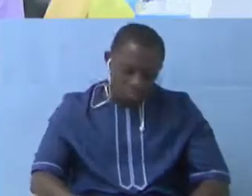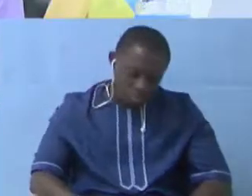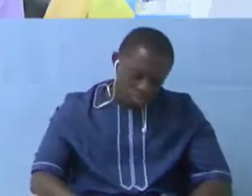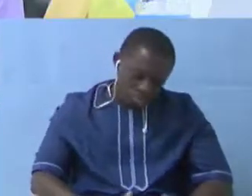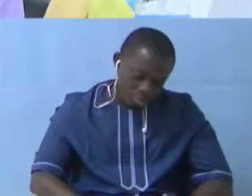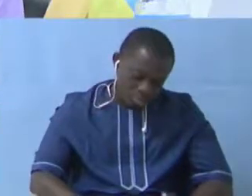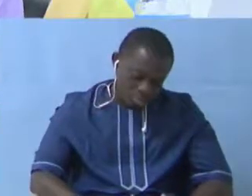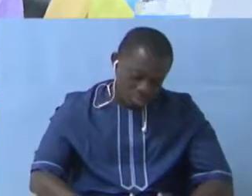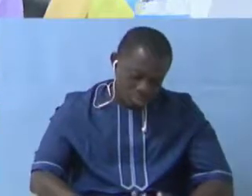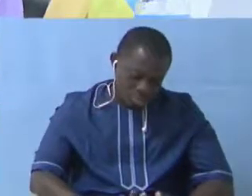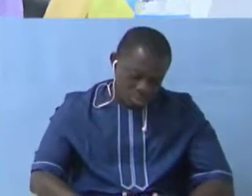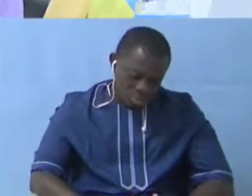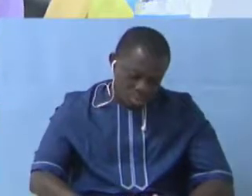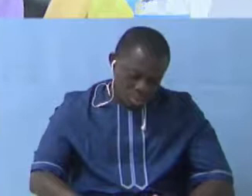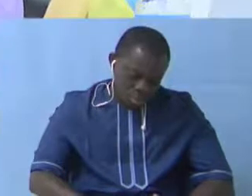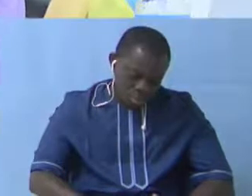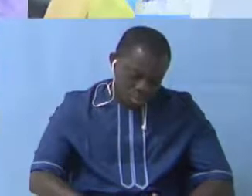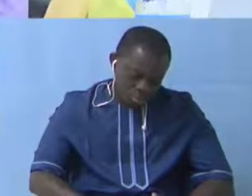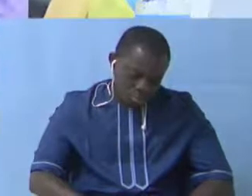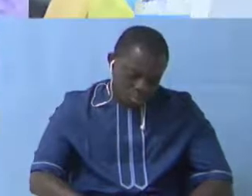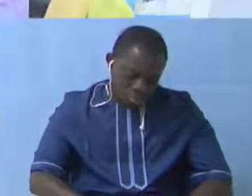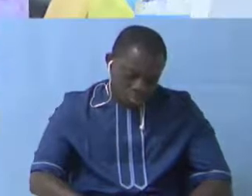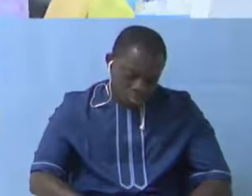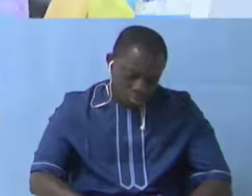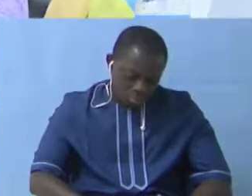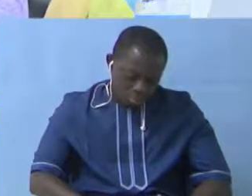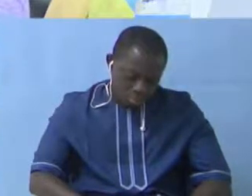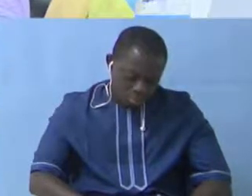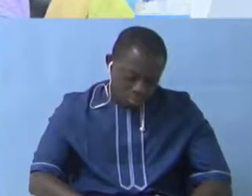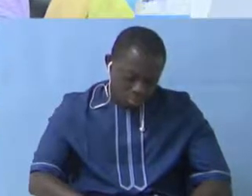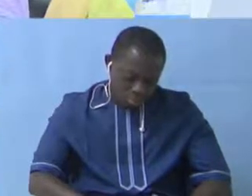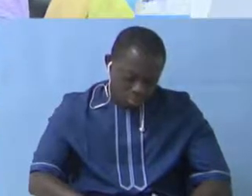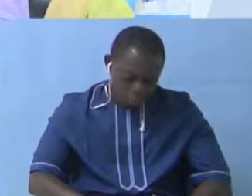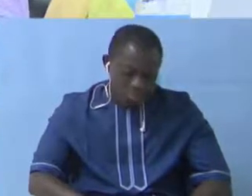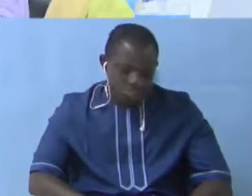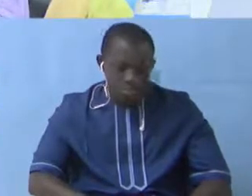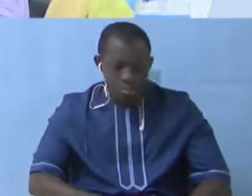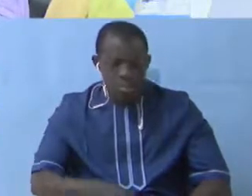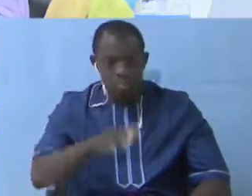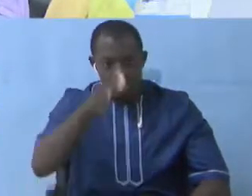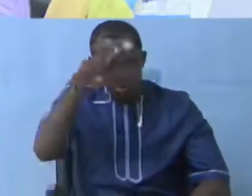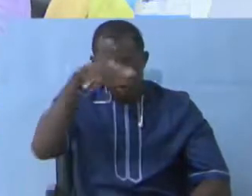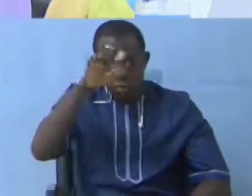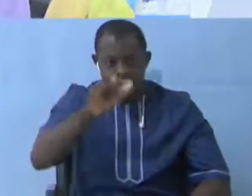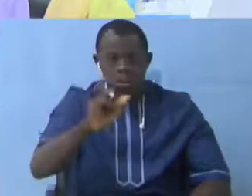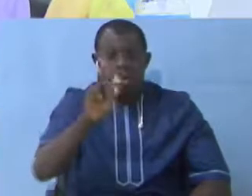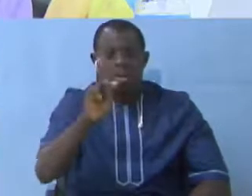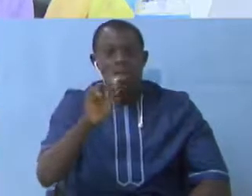Thank you very much, Imam. Commissioner Carr, you have the floor, please.